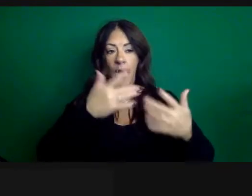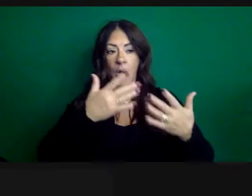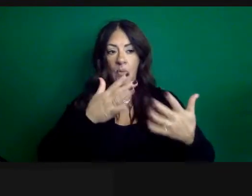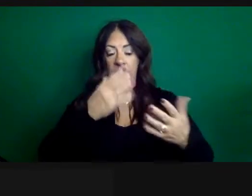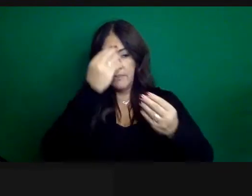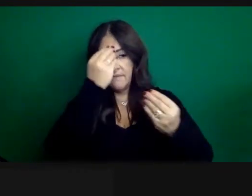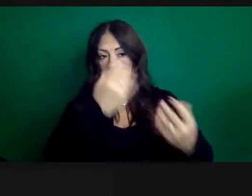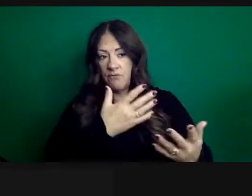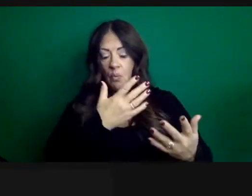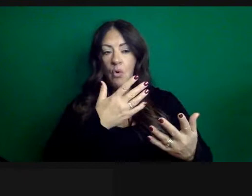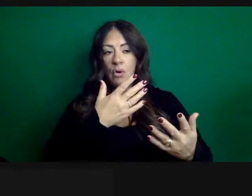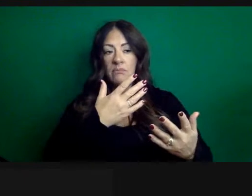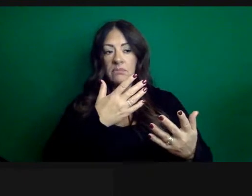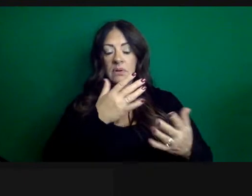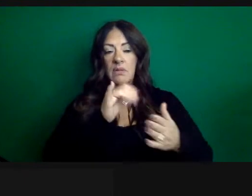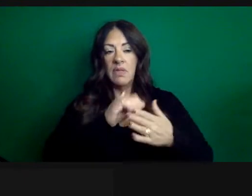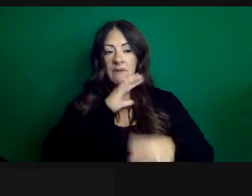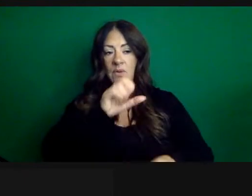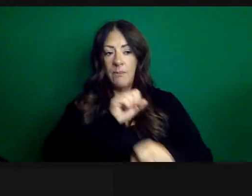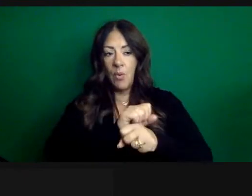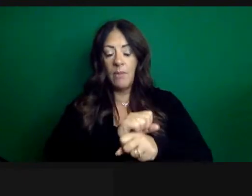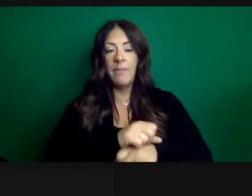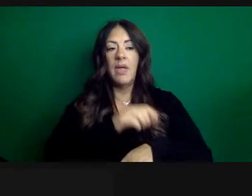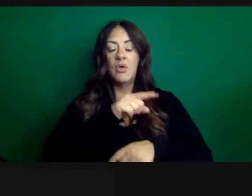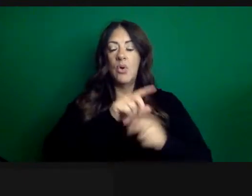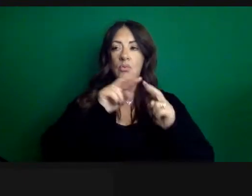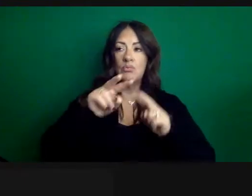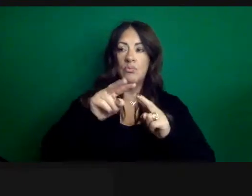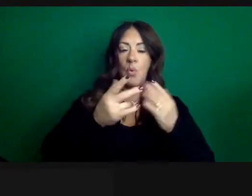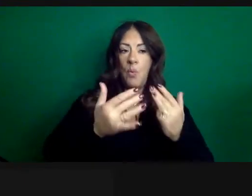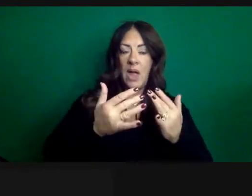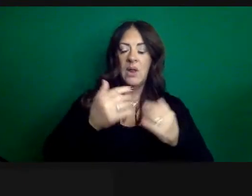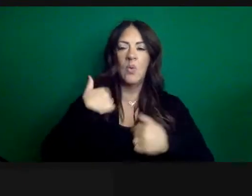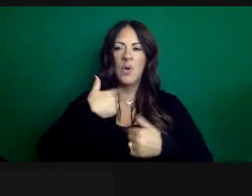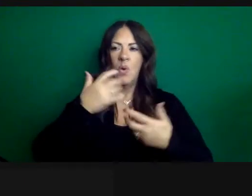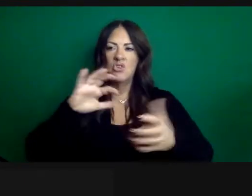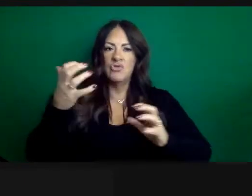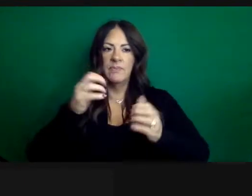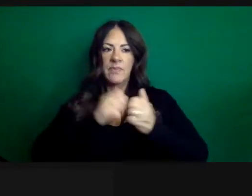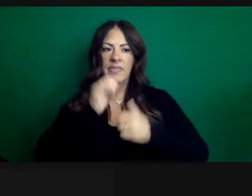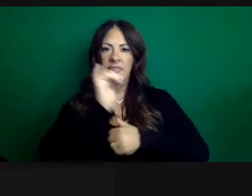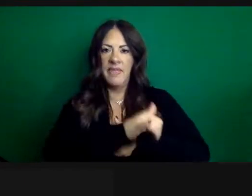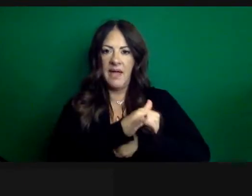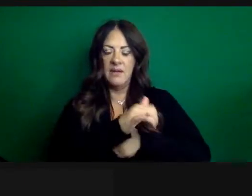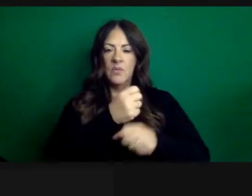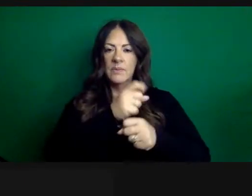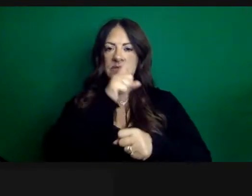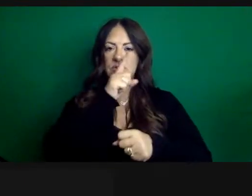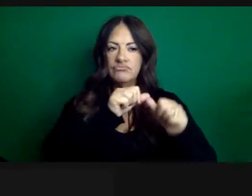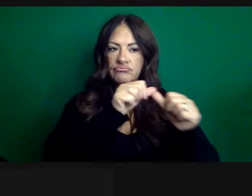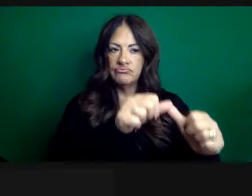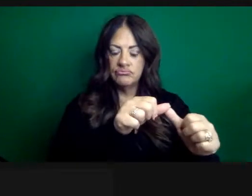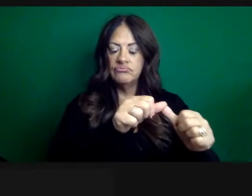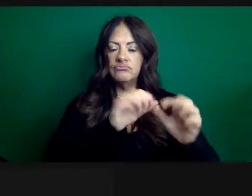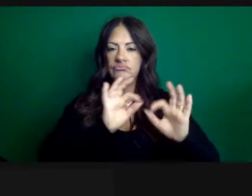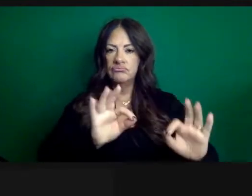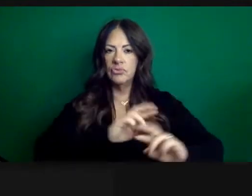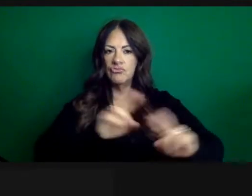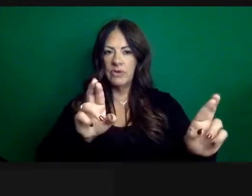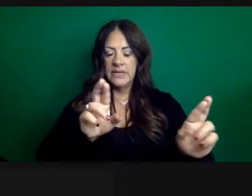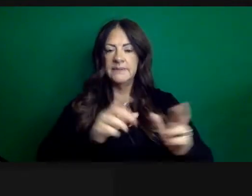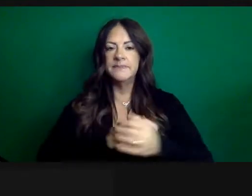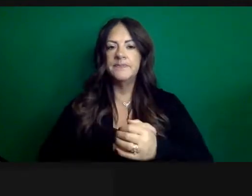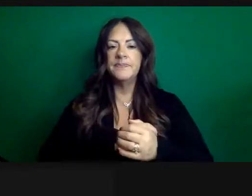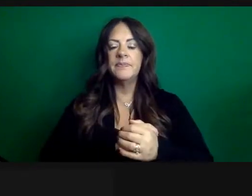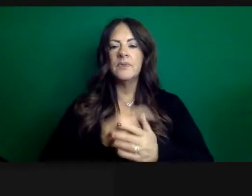that we do not disrupt in this transition period any of those appointments, any of those promises that have already been put out there.